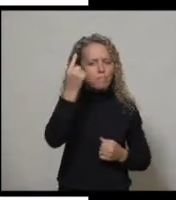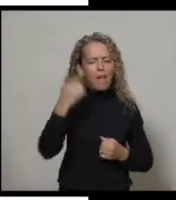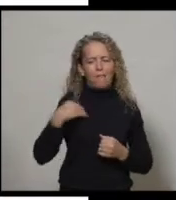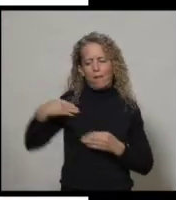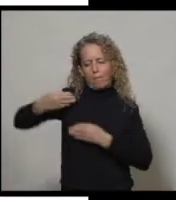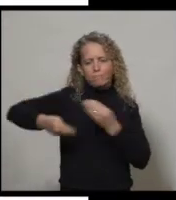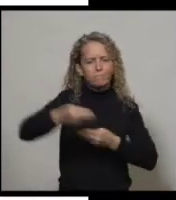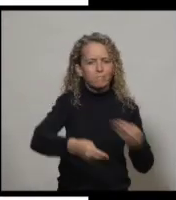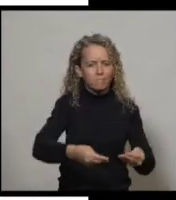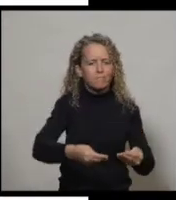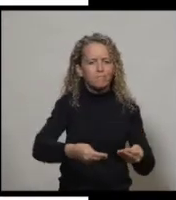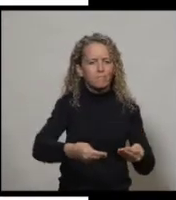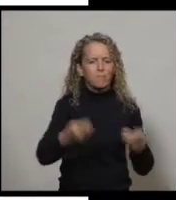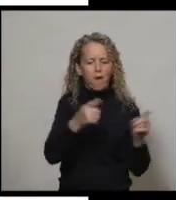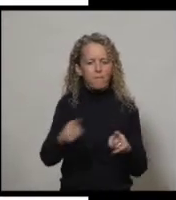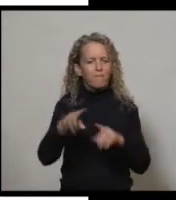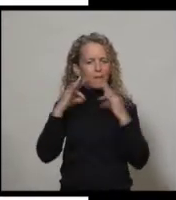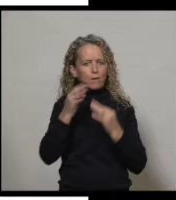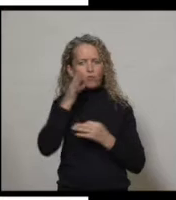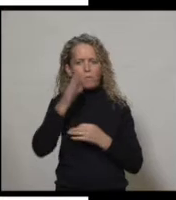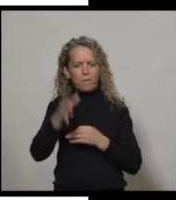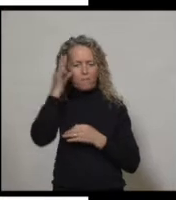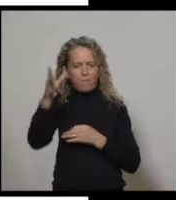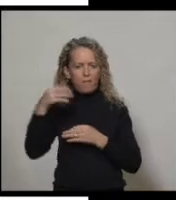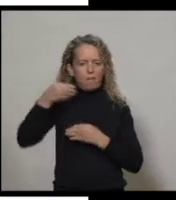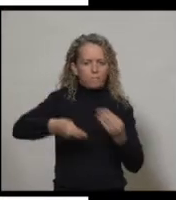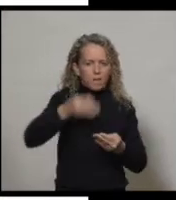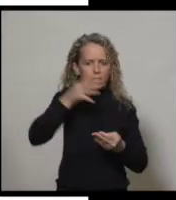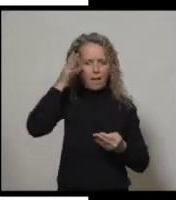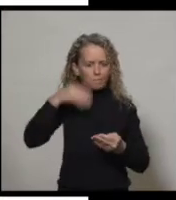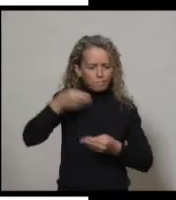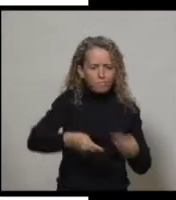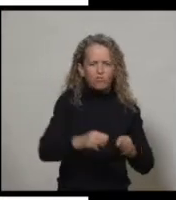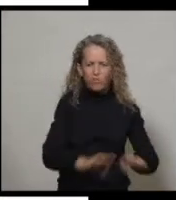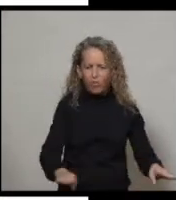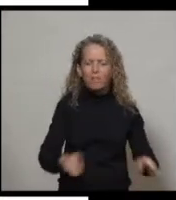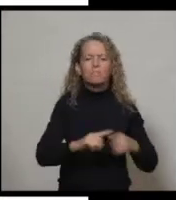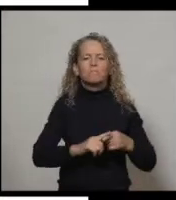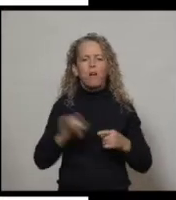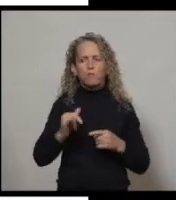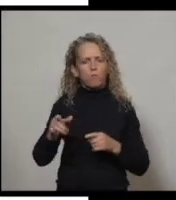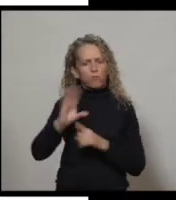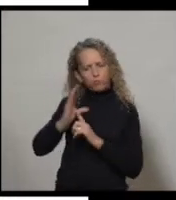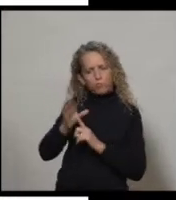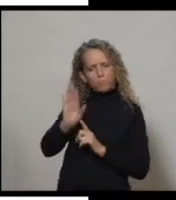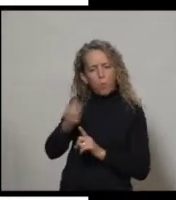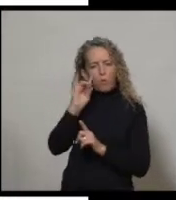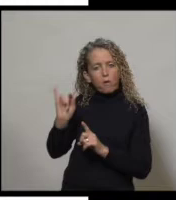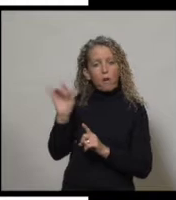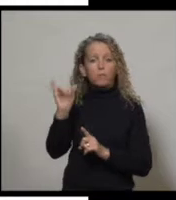has an impact on children and youth. We know that the social conditions, so people are growing up in poverty, don't have access to